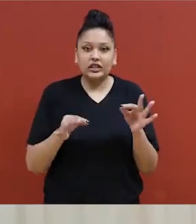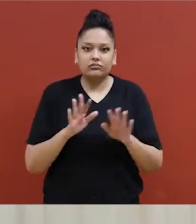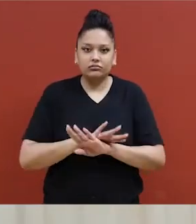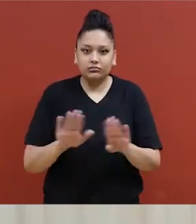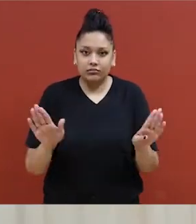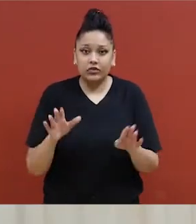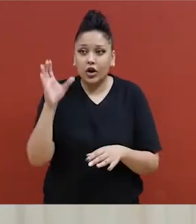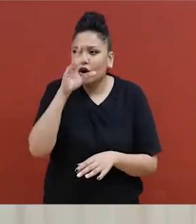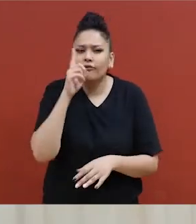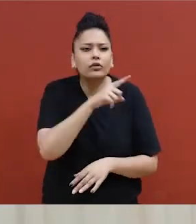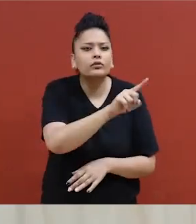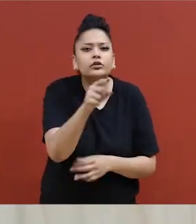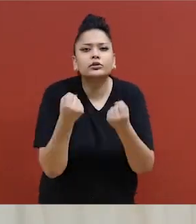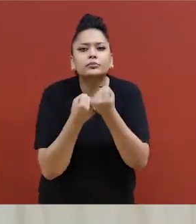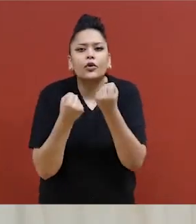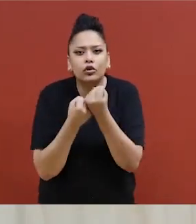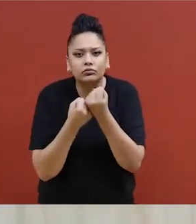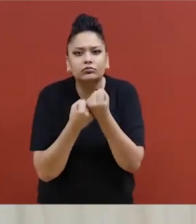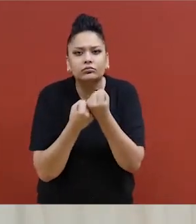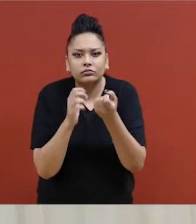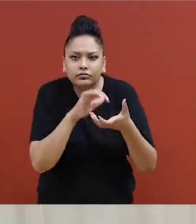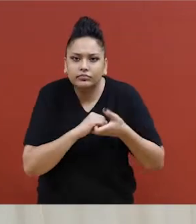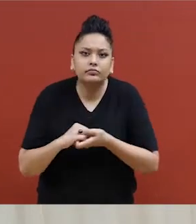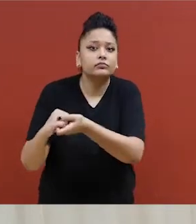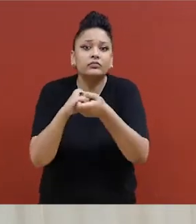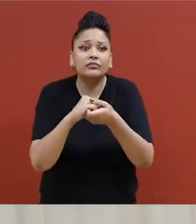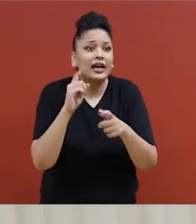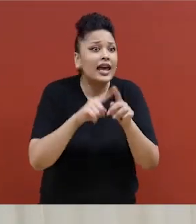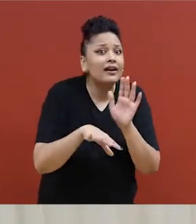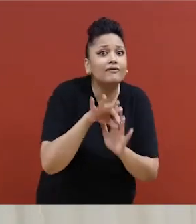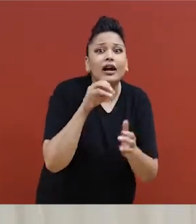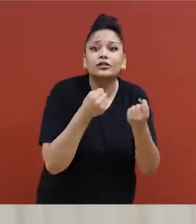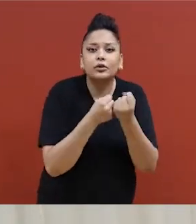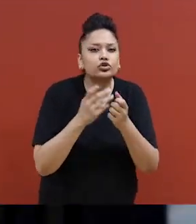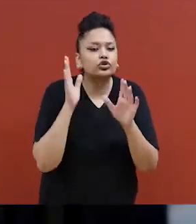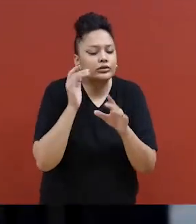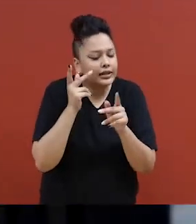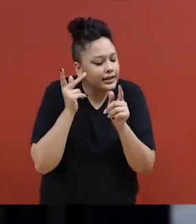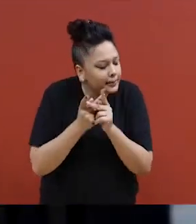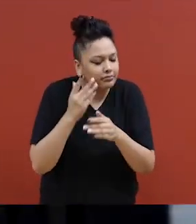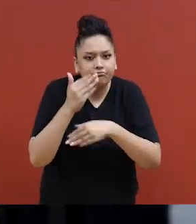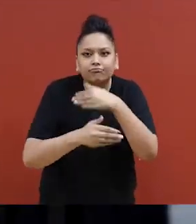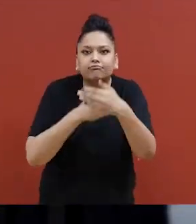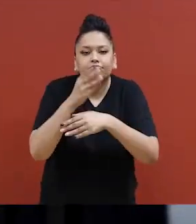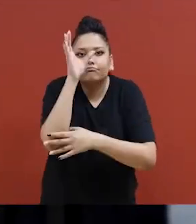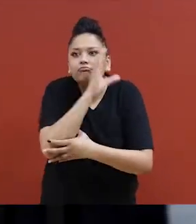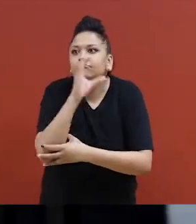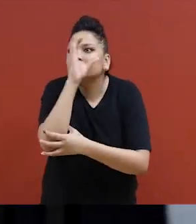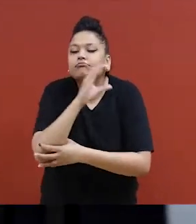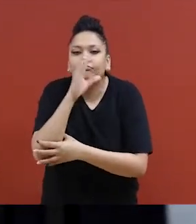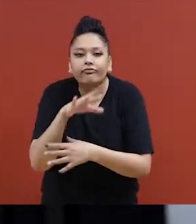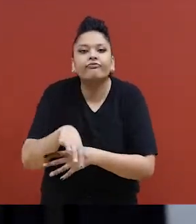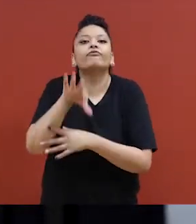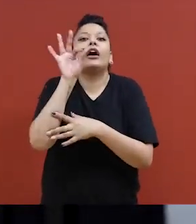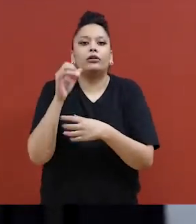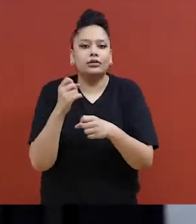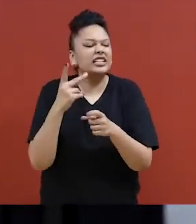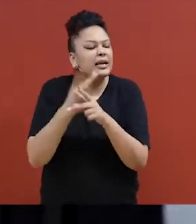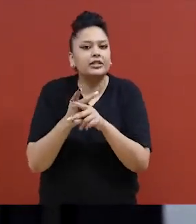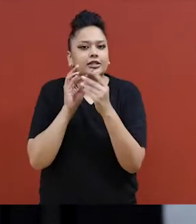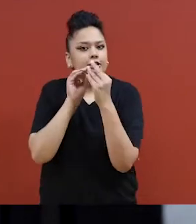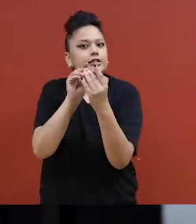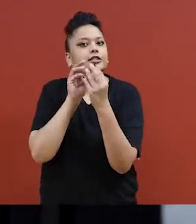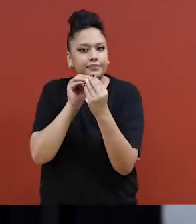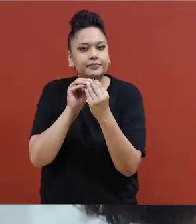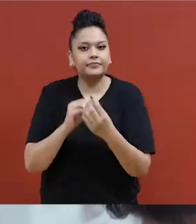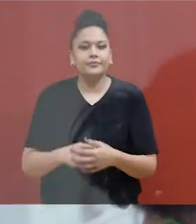need it. And if we can't find the right support, don't stop trying. Yeah. Keep looking. Because we're worth it. We're worth fighting for in all kinds of